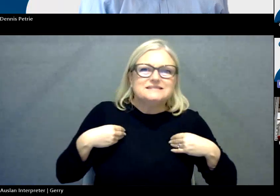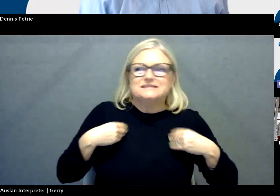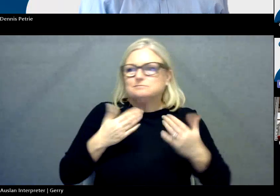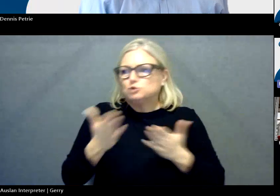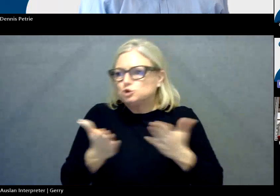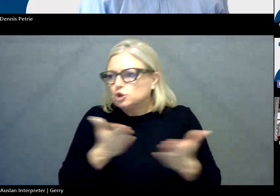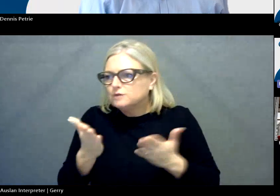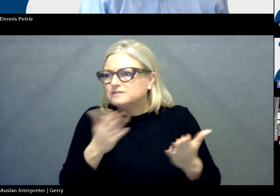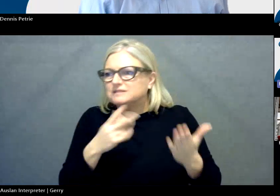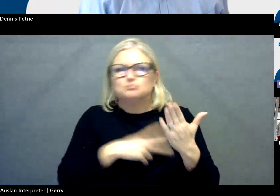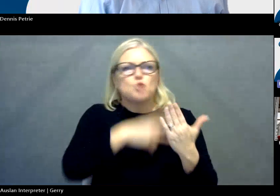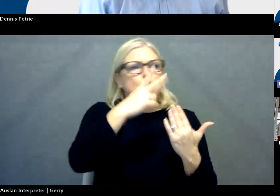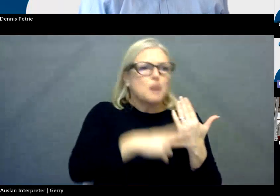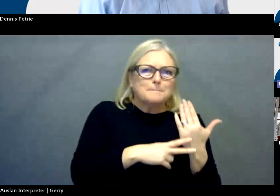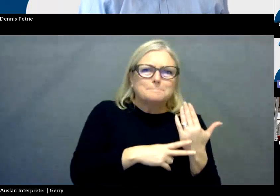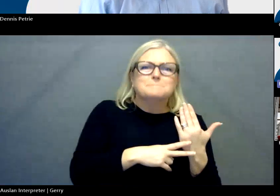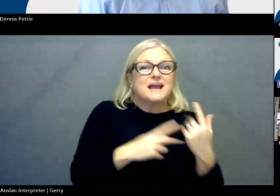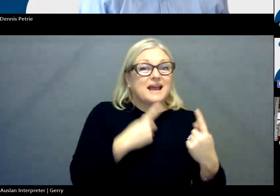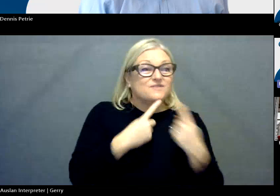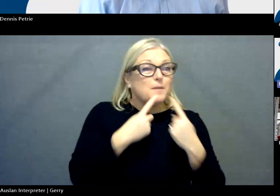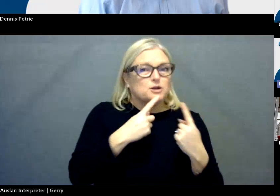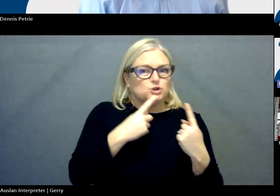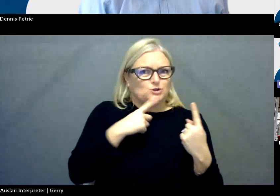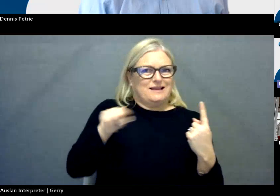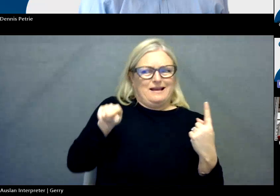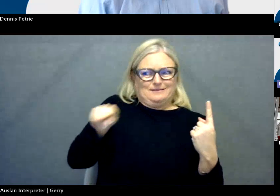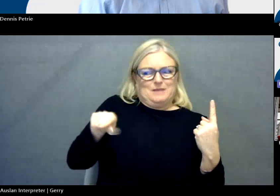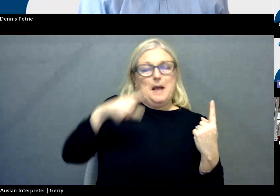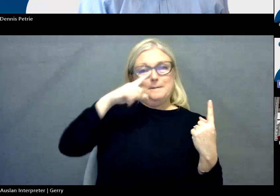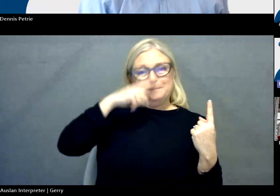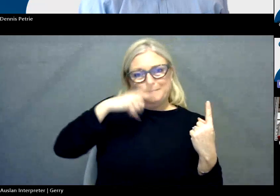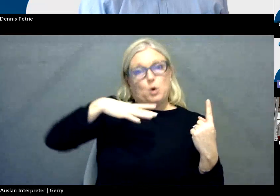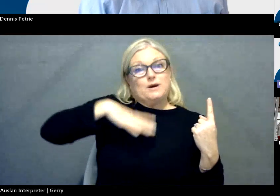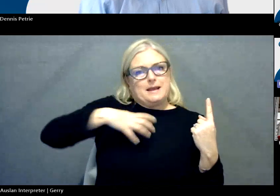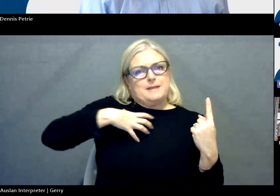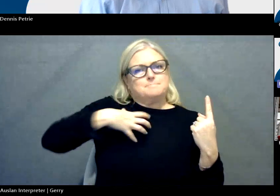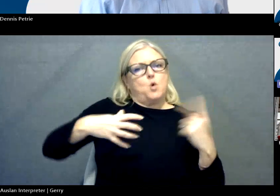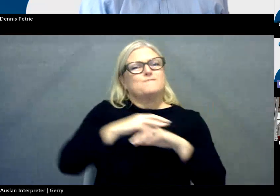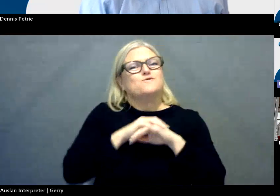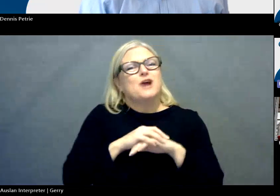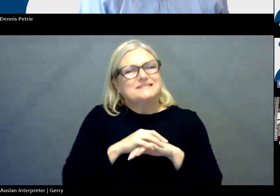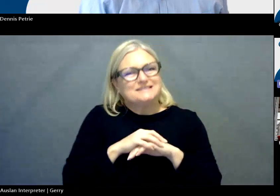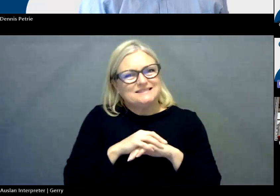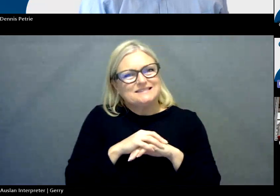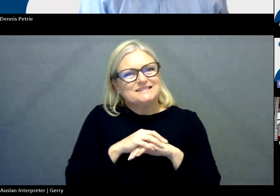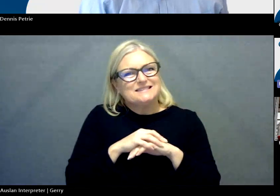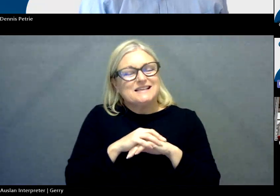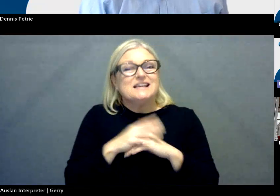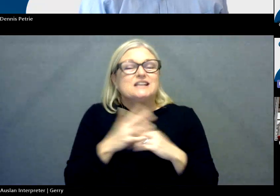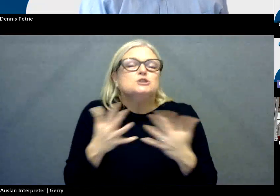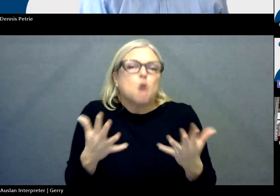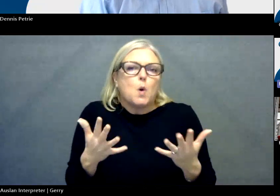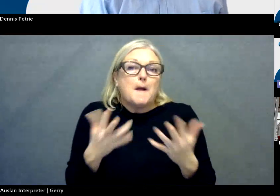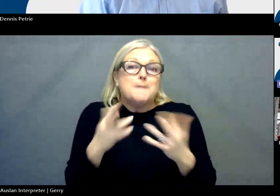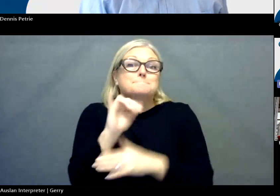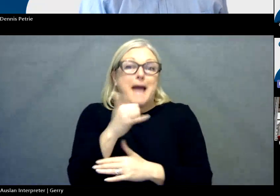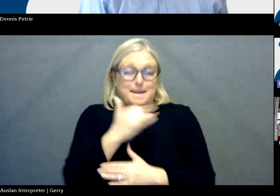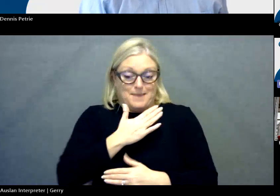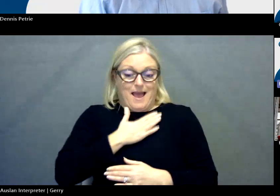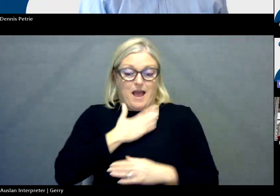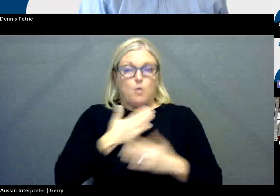level of a sense of well-being in those life areas that could potentially point to where you